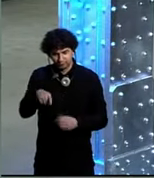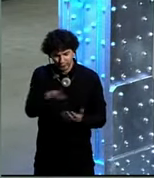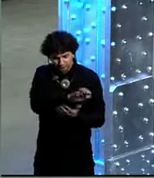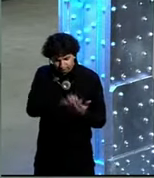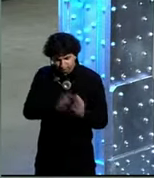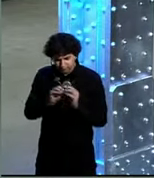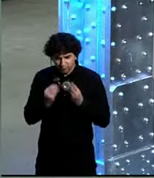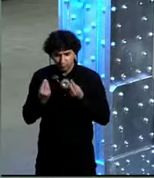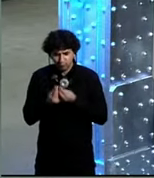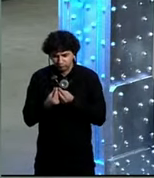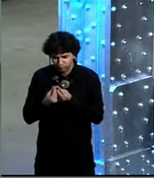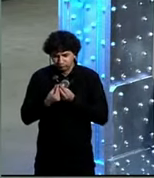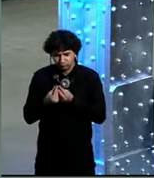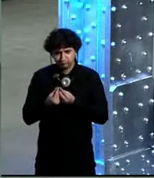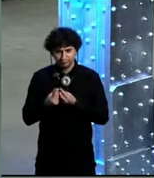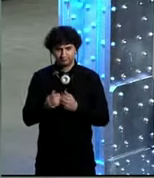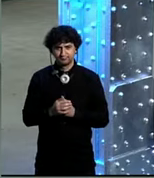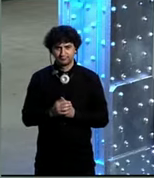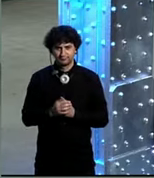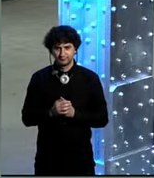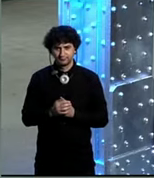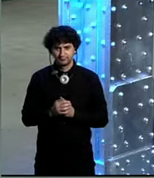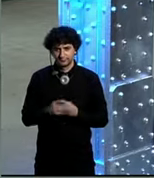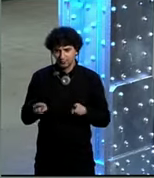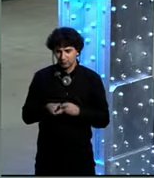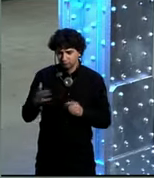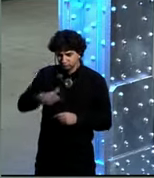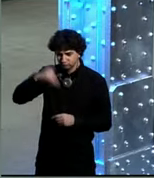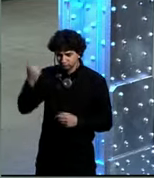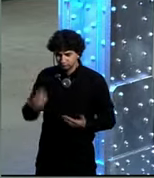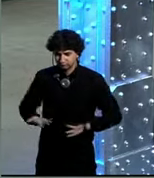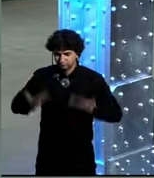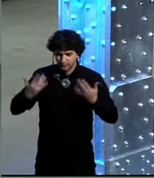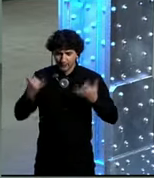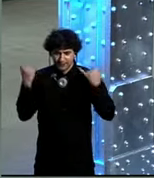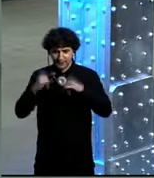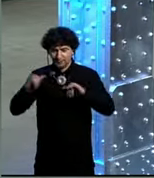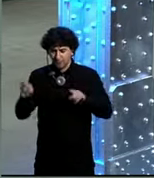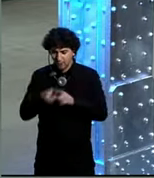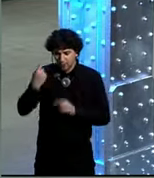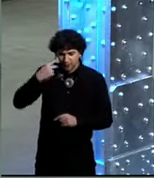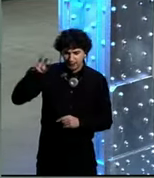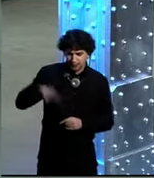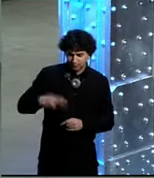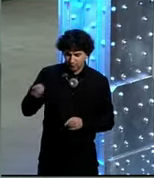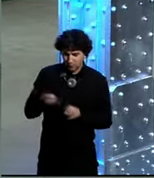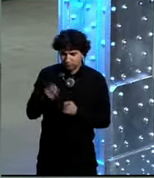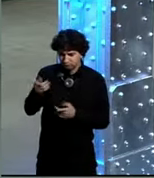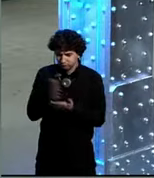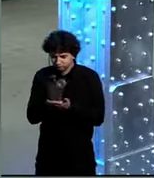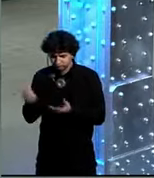for anyone choosing to interact. If we can do that, I think we'll be just fine. Thank you.